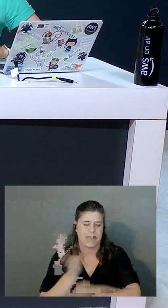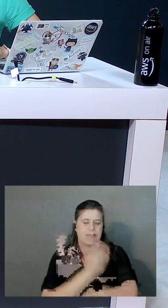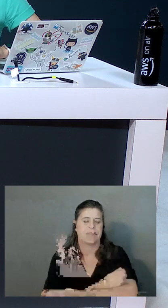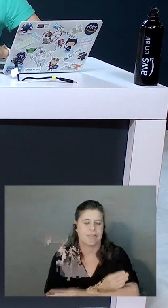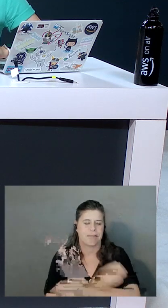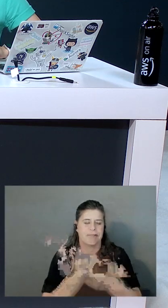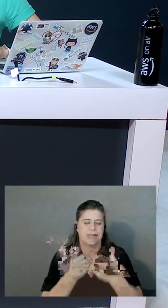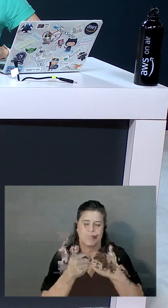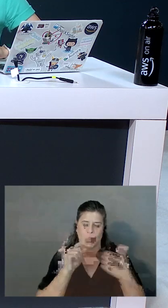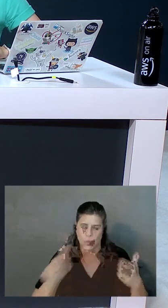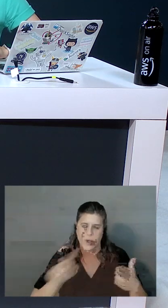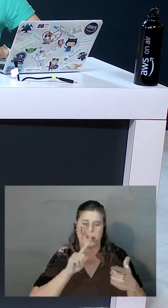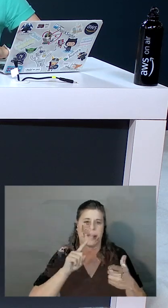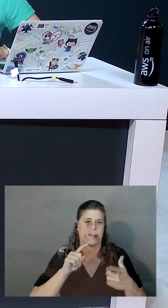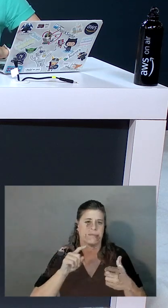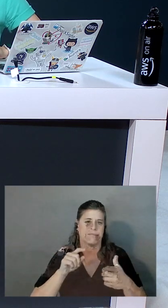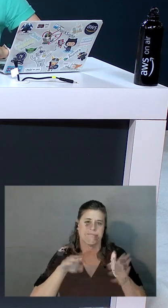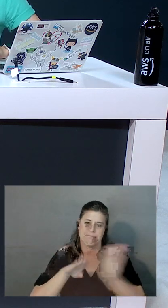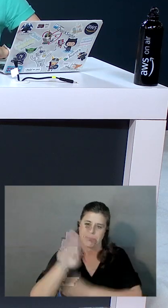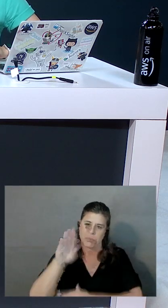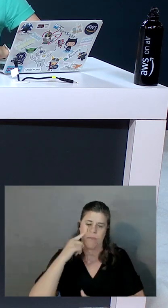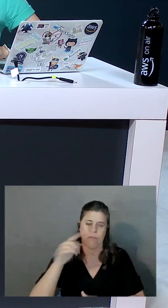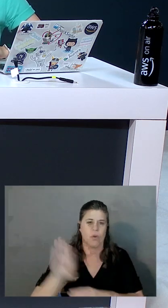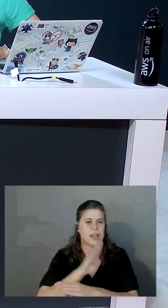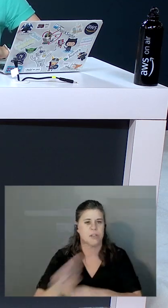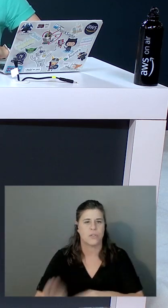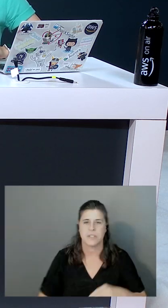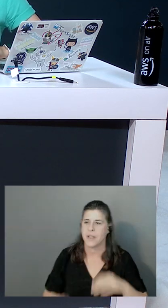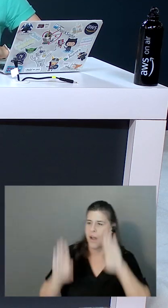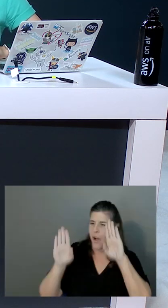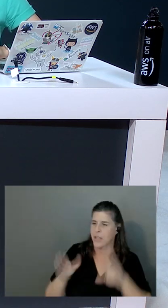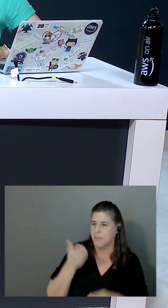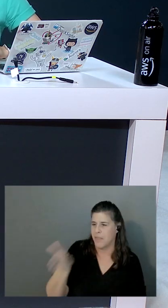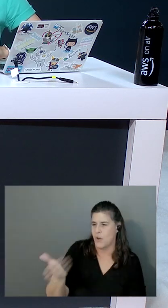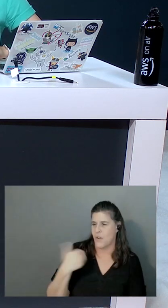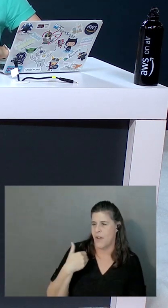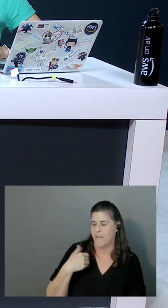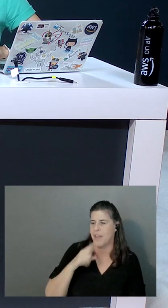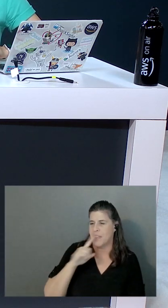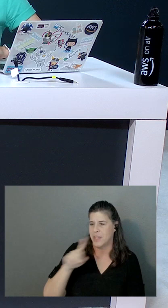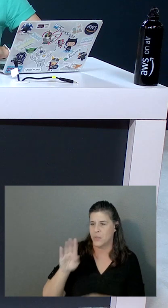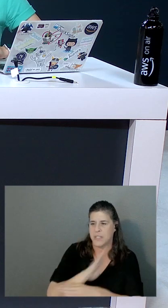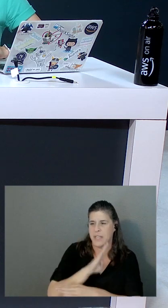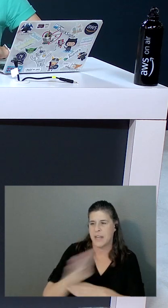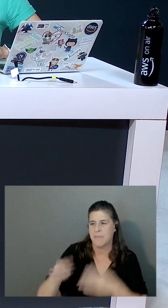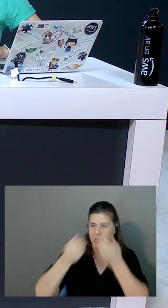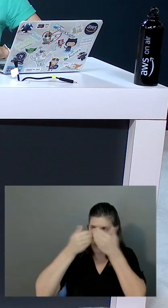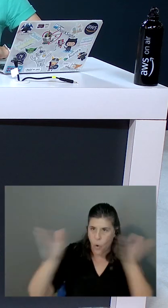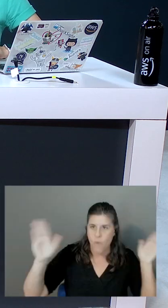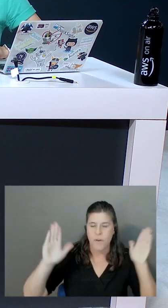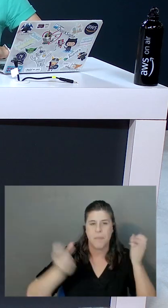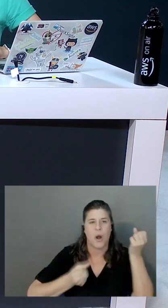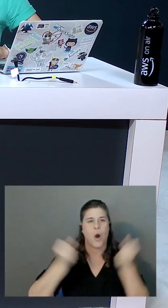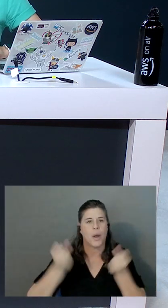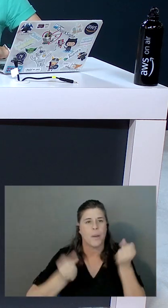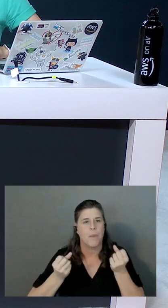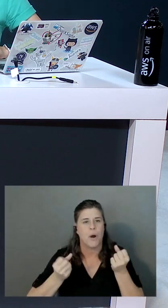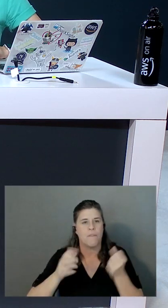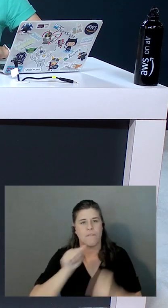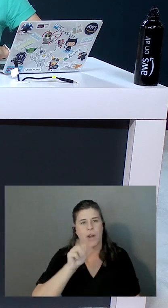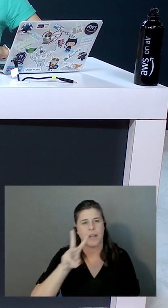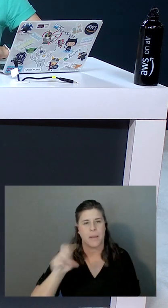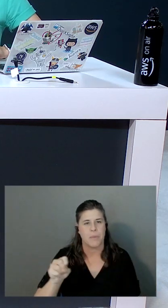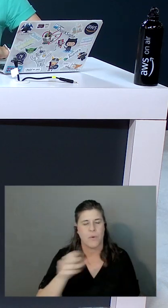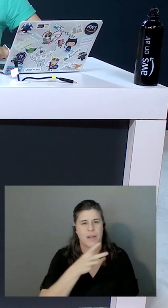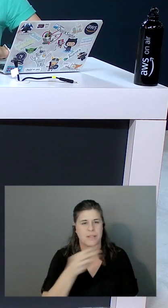Awesome. So yeah, so there you have it, folks. This was an industry overview of automotive on AWS, and all the